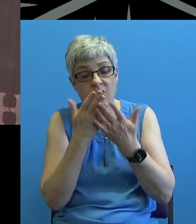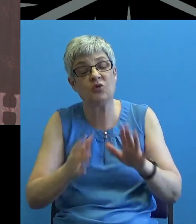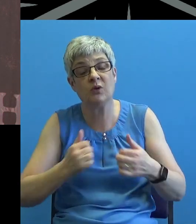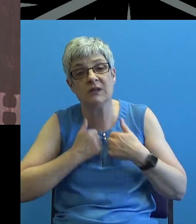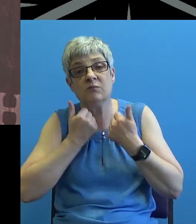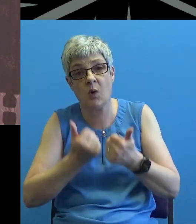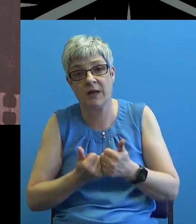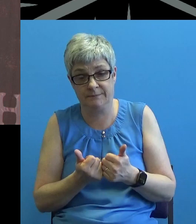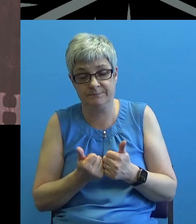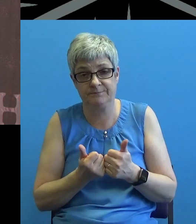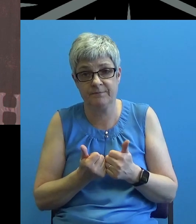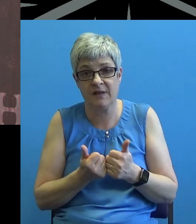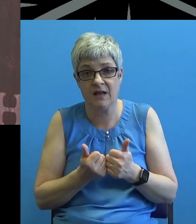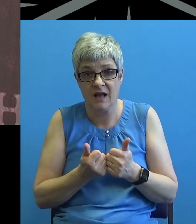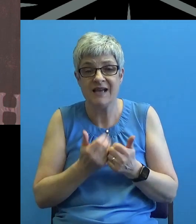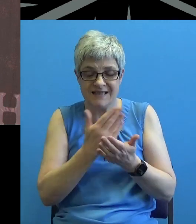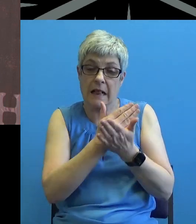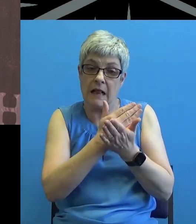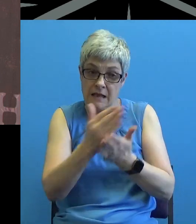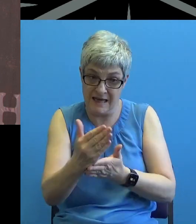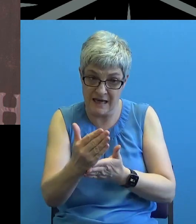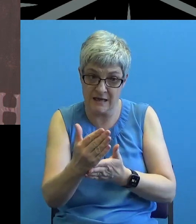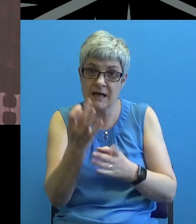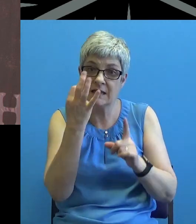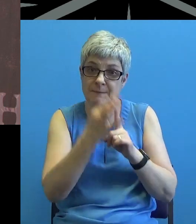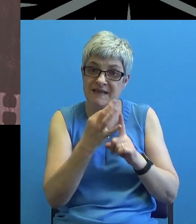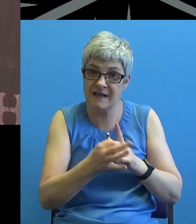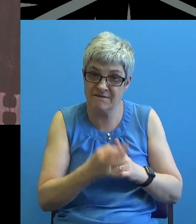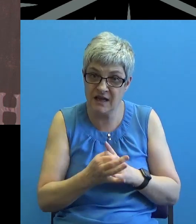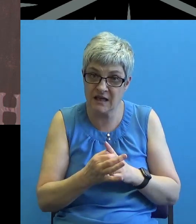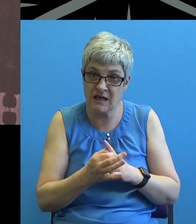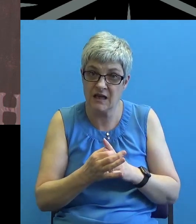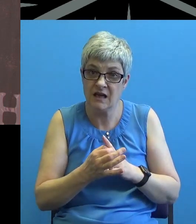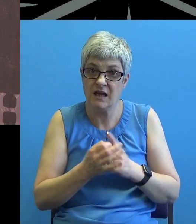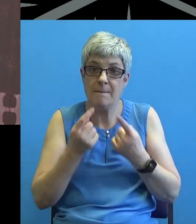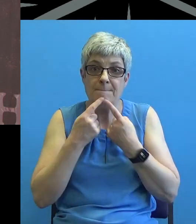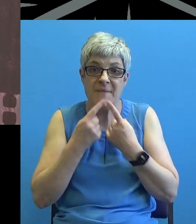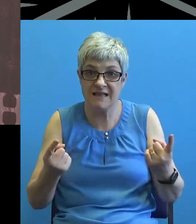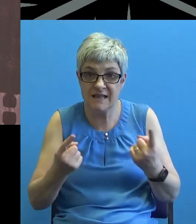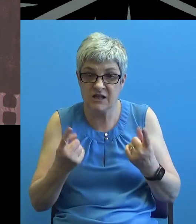morning that it gives a clear and specific message about who Christ